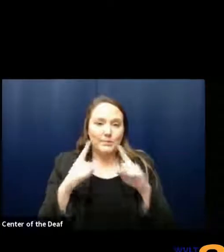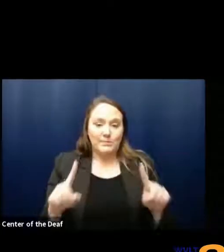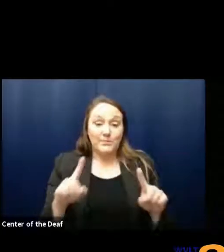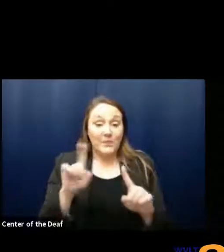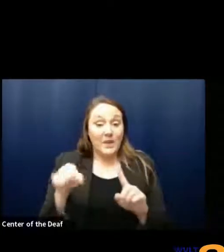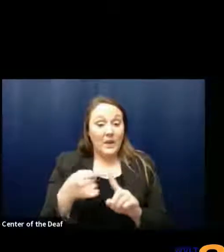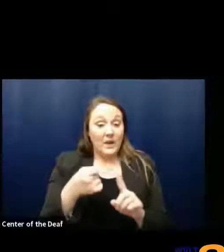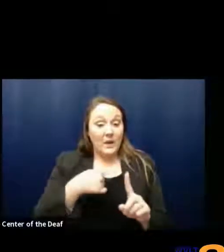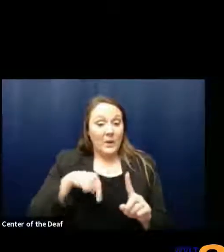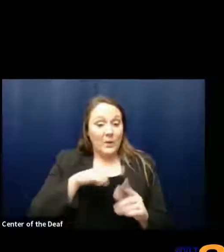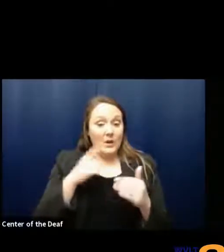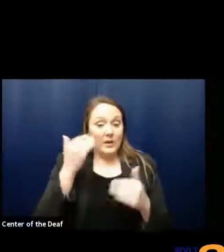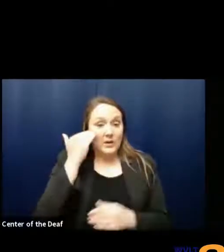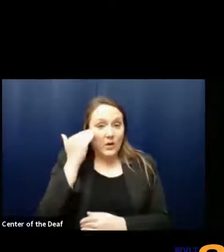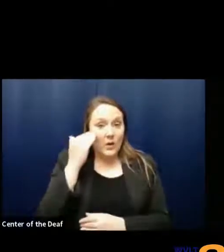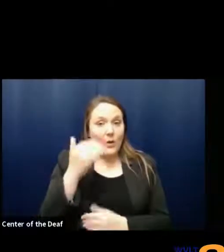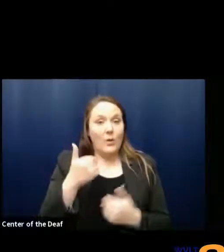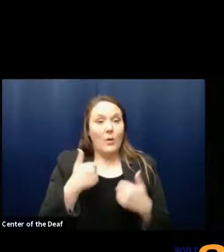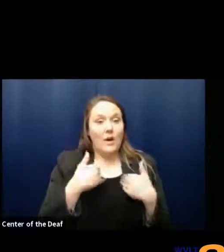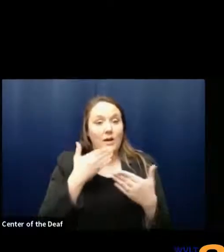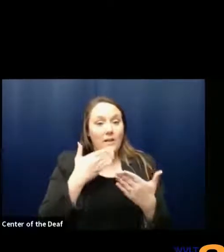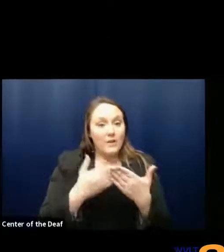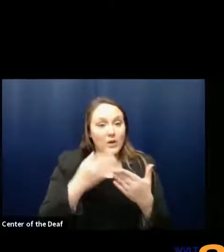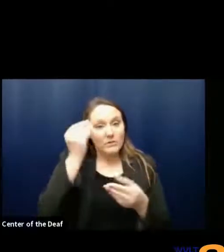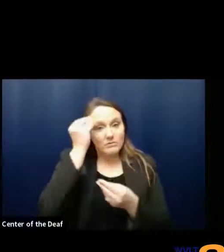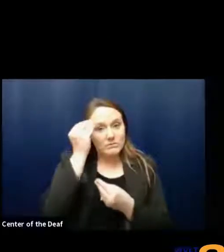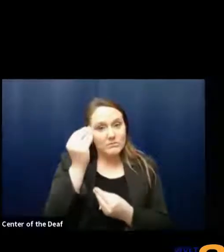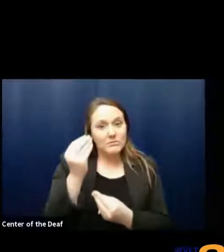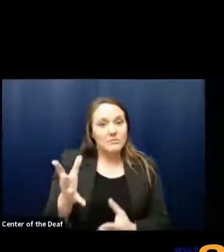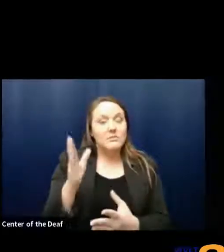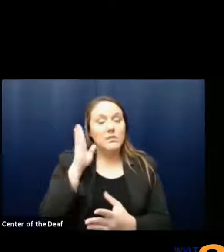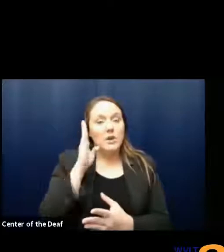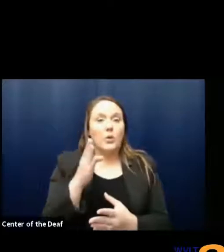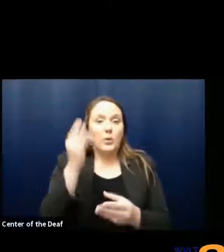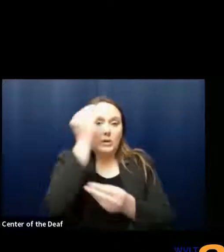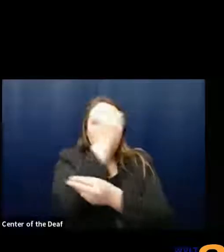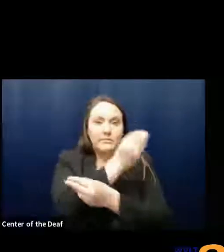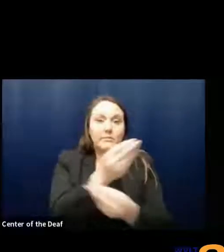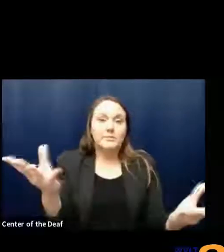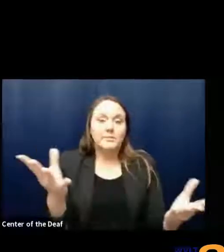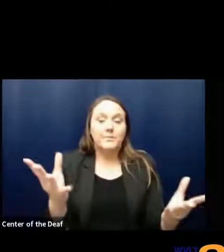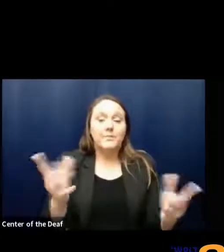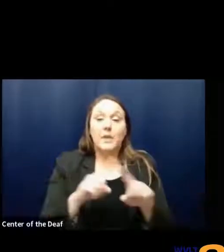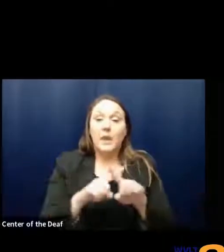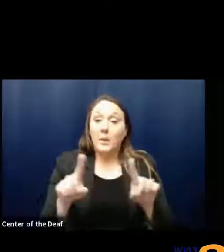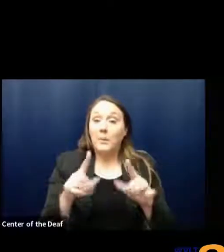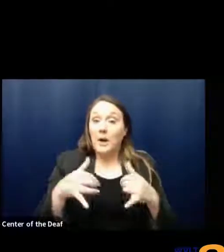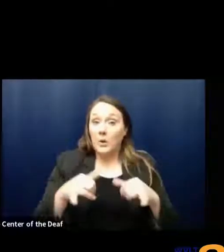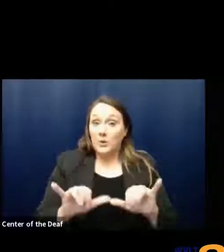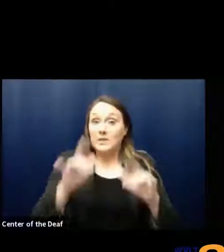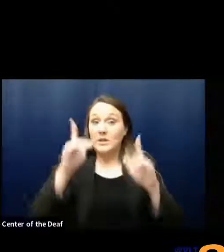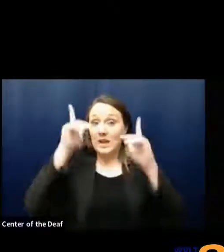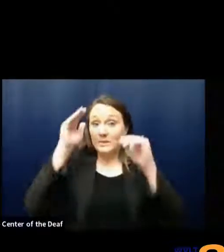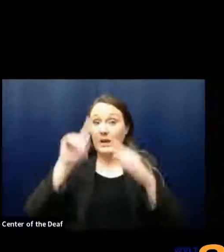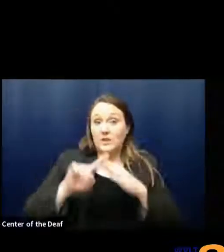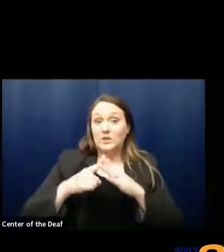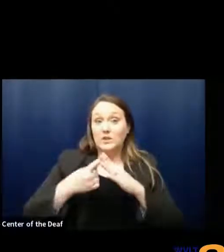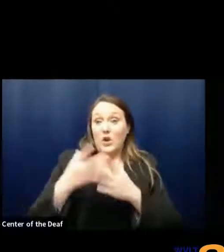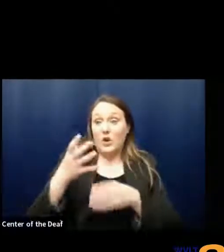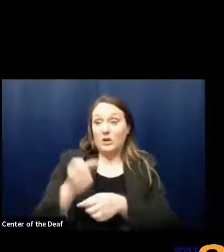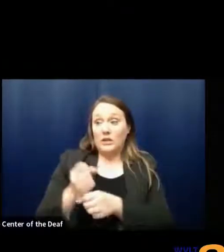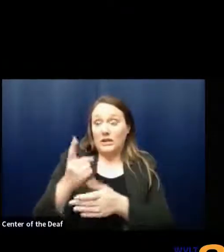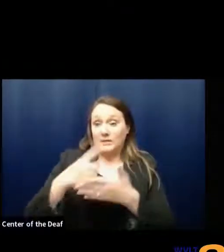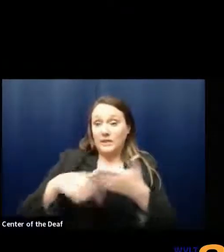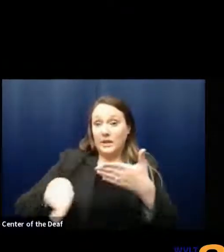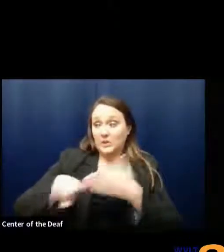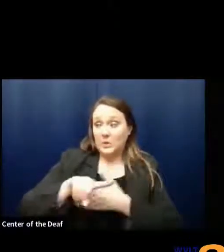some consistent information, and we're receiving consistent information, we'll put it out there. But we do still expect to start receiving it next week. That's